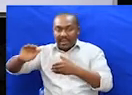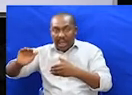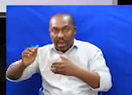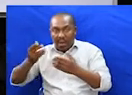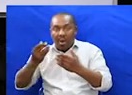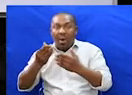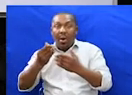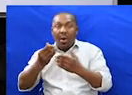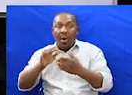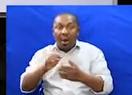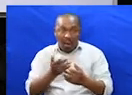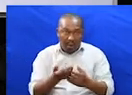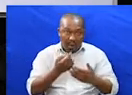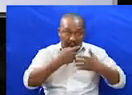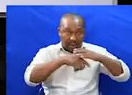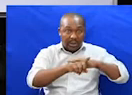For instance, my dear students,